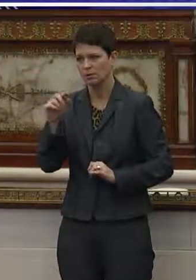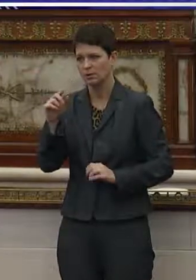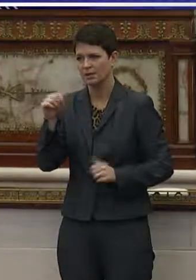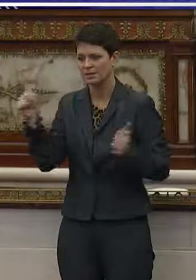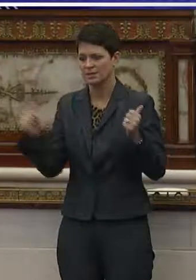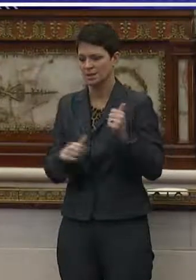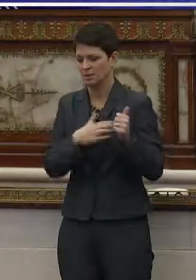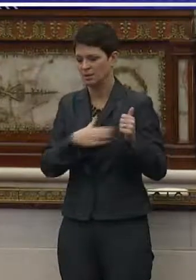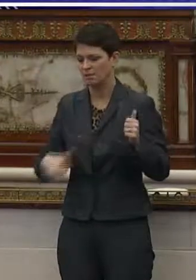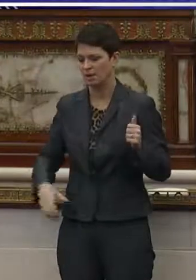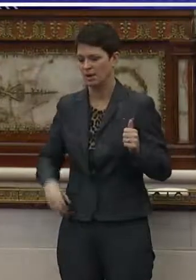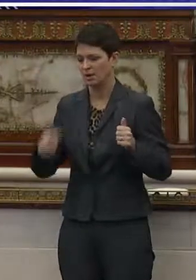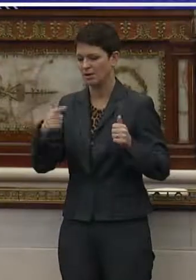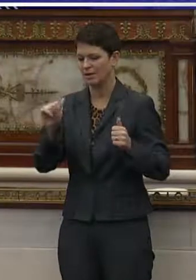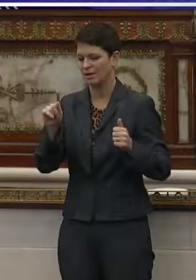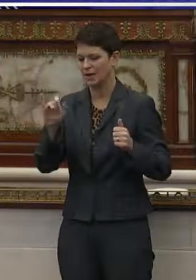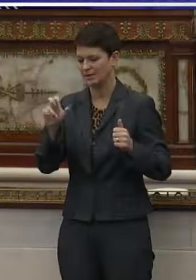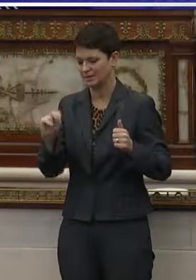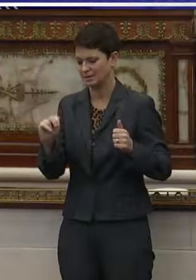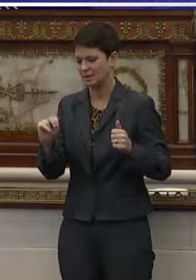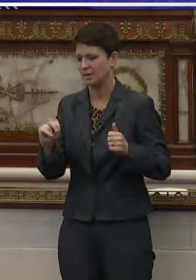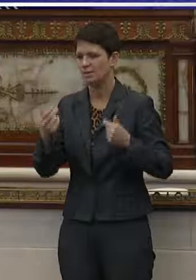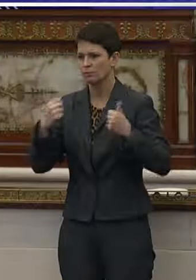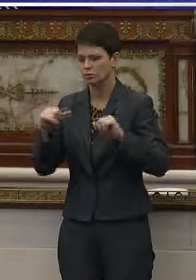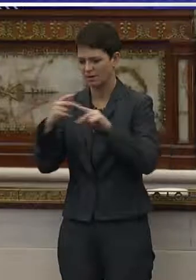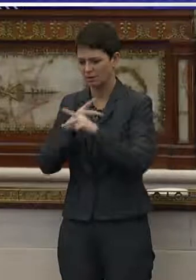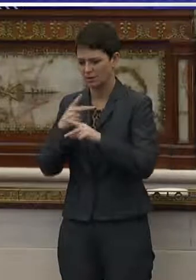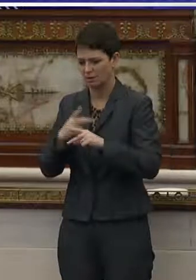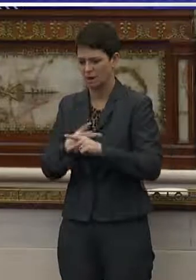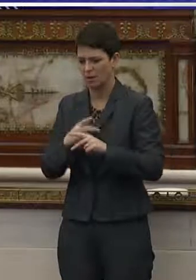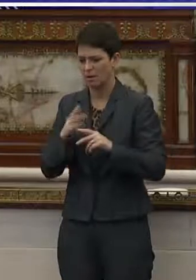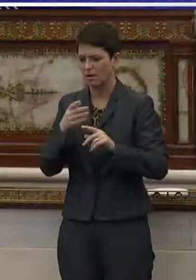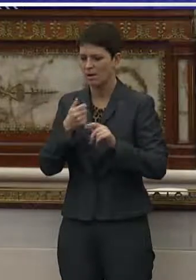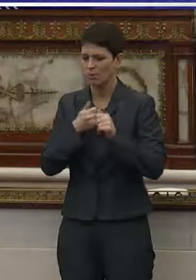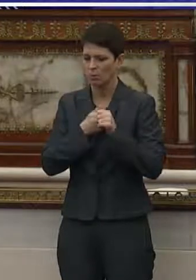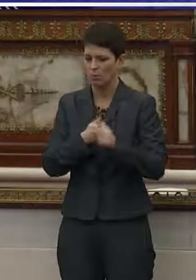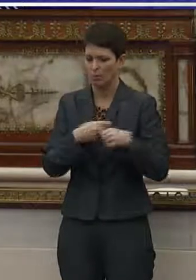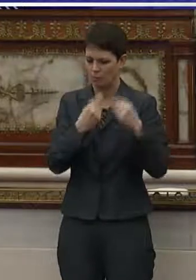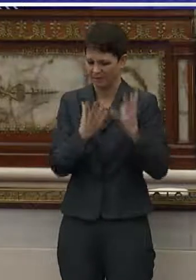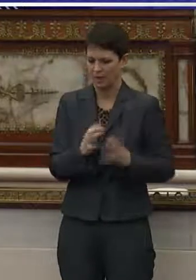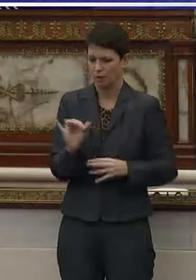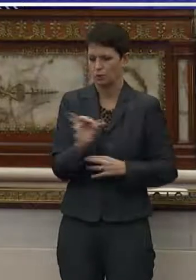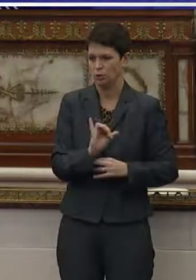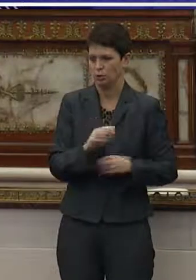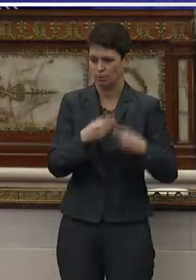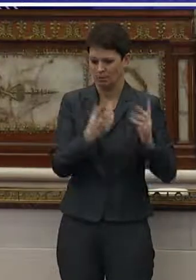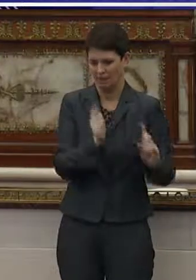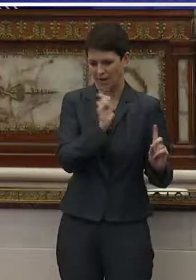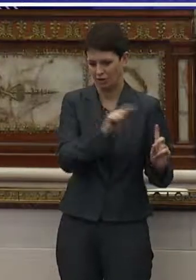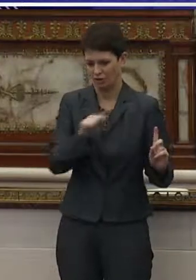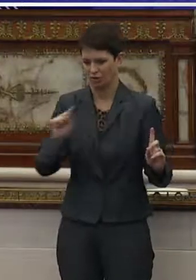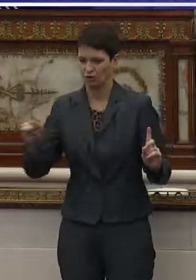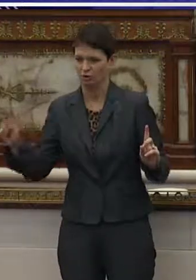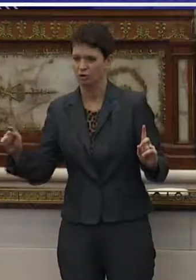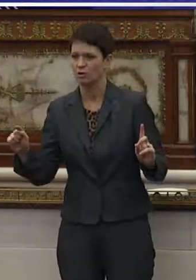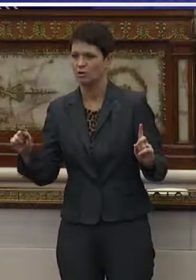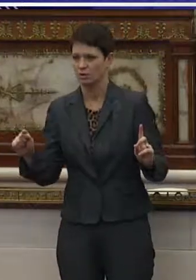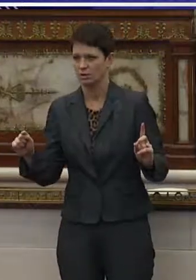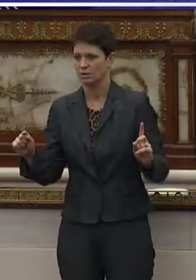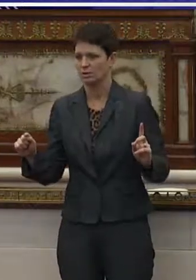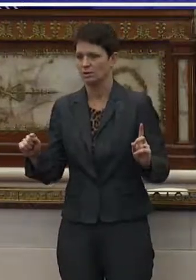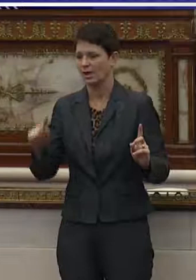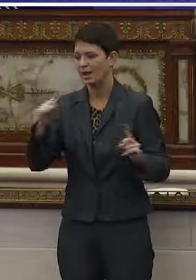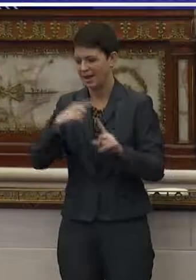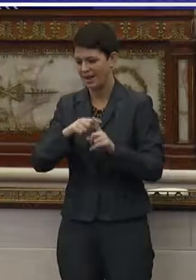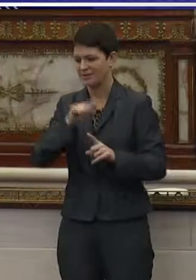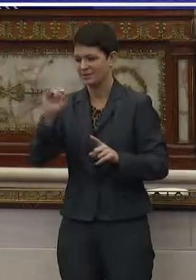Mayor Gladstein, I think what we're trying to figure out is by provider as well, so that we understand by provider and zip